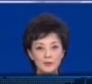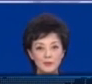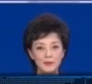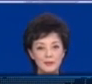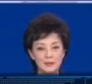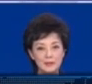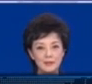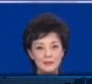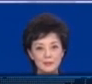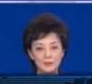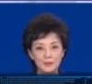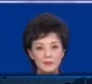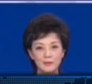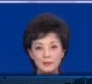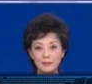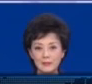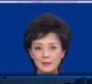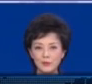We spare no efforts